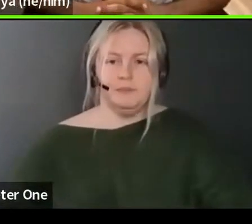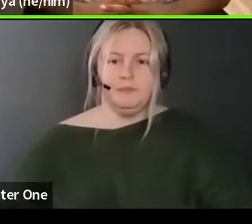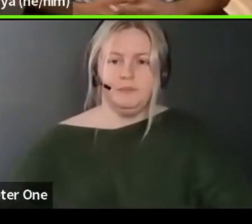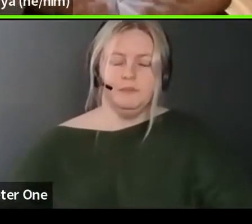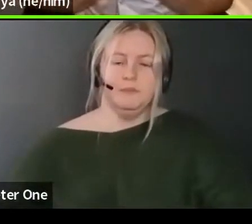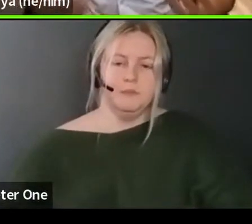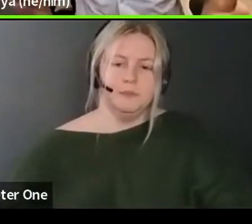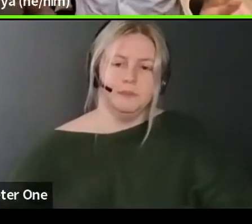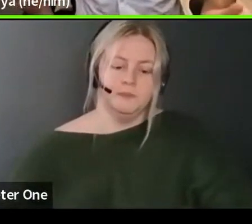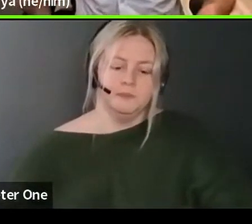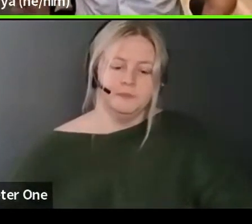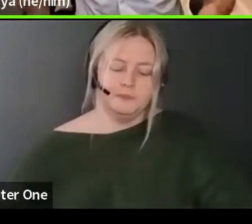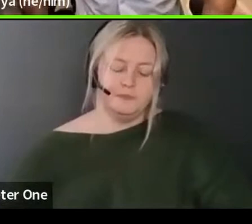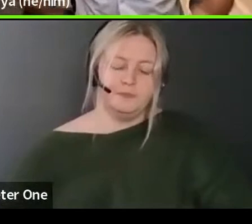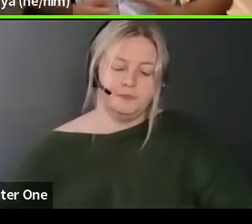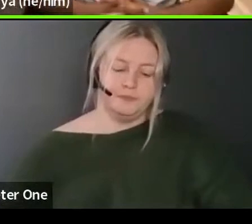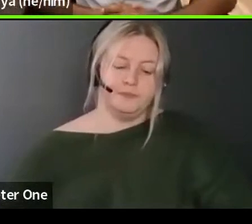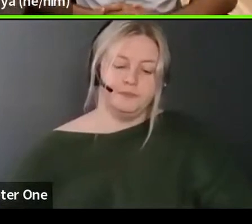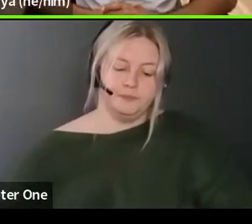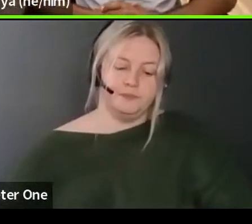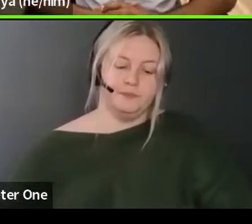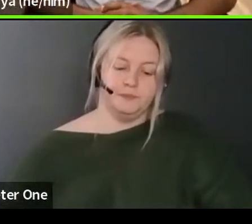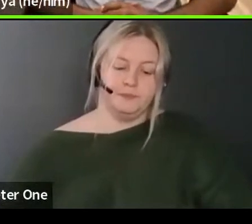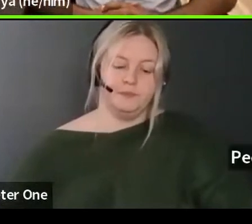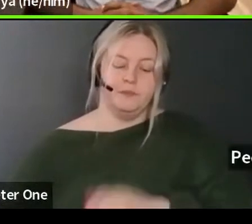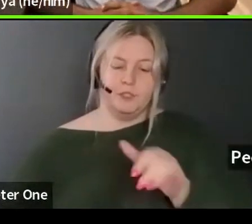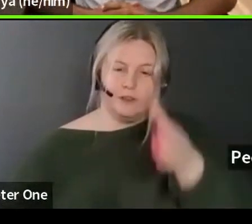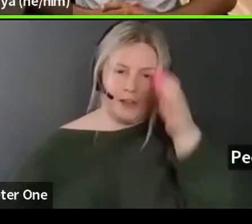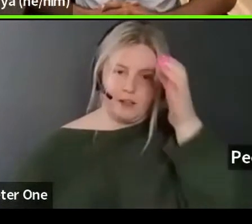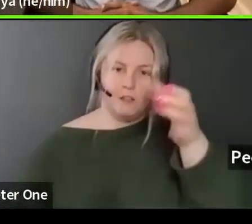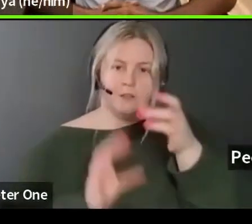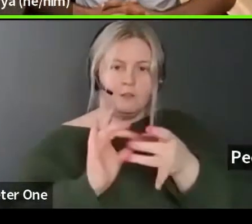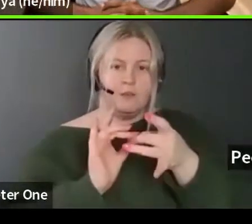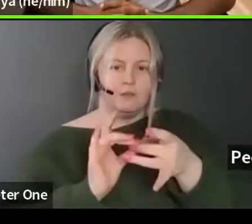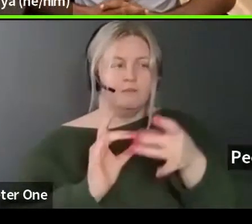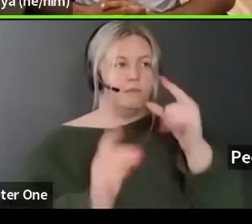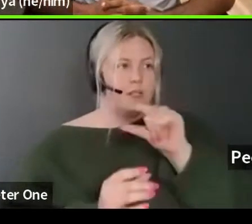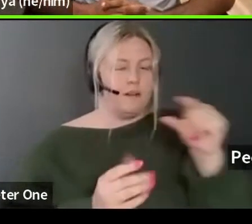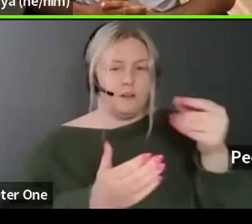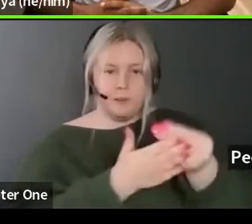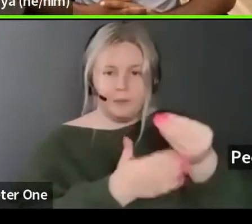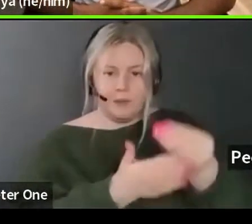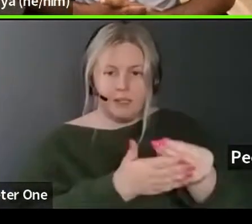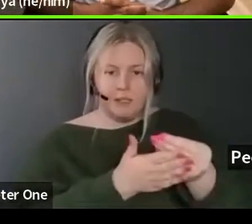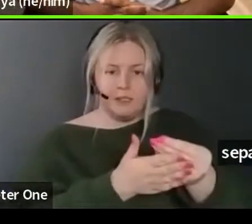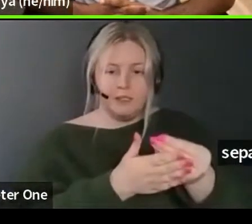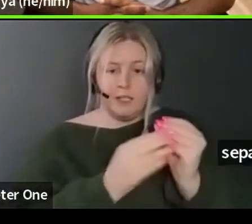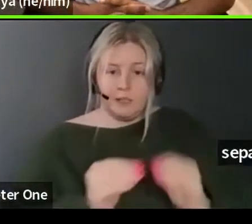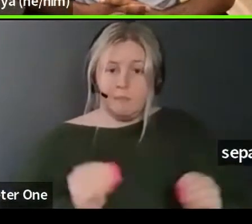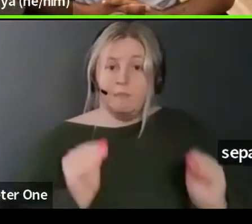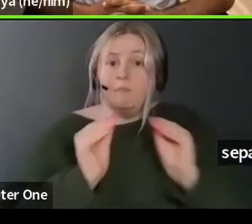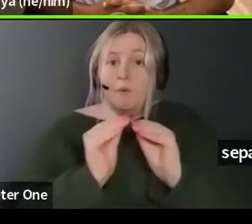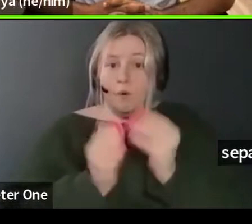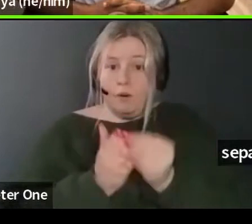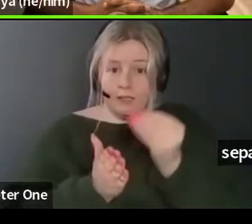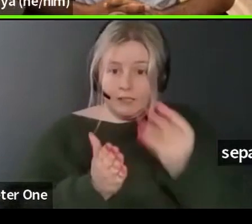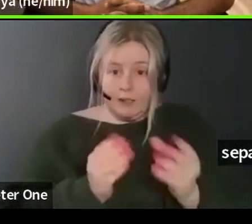when we look at sort of spending government money and taxpayer dollars, it is far more expensive to